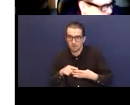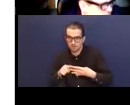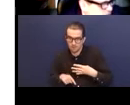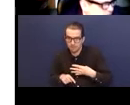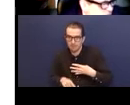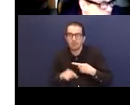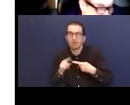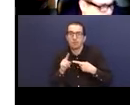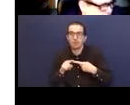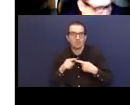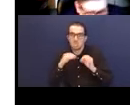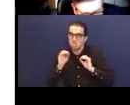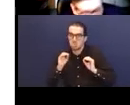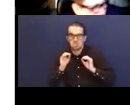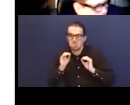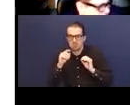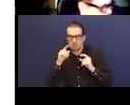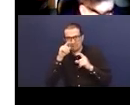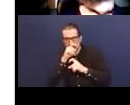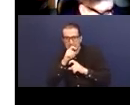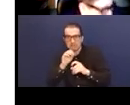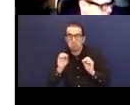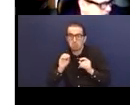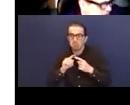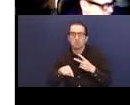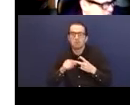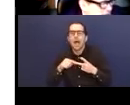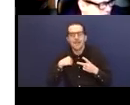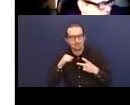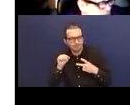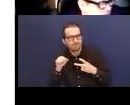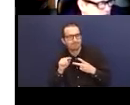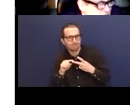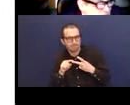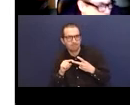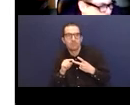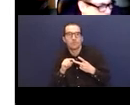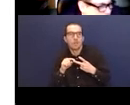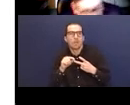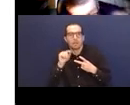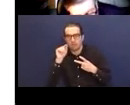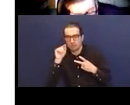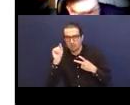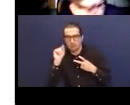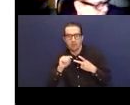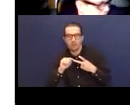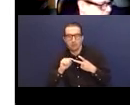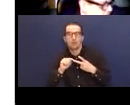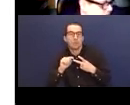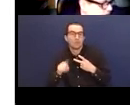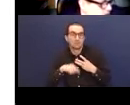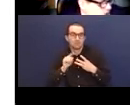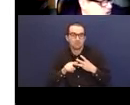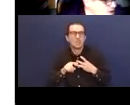some difficulty. A lot of difficulty, a mark against that. And unable to do it at all, a further mark against